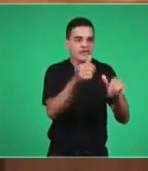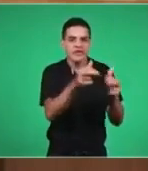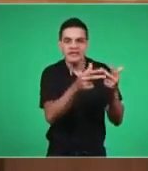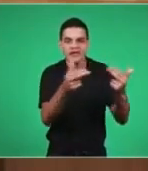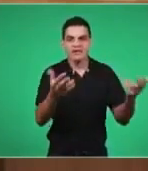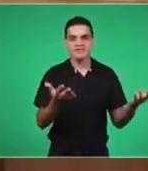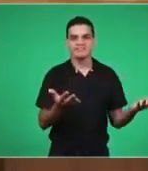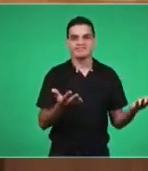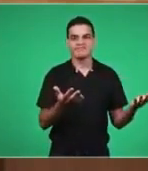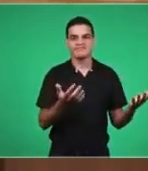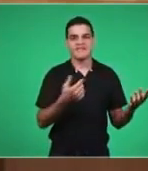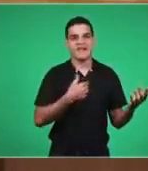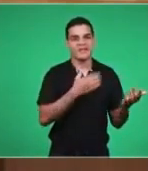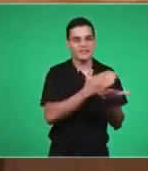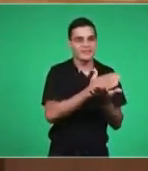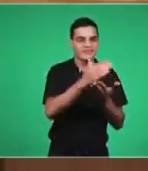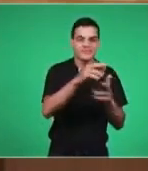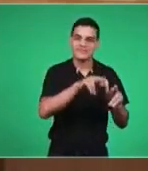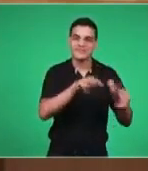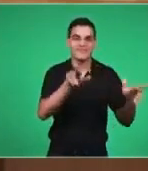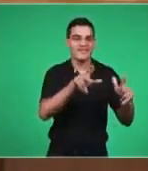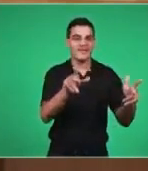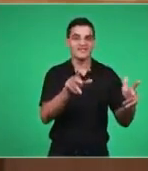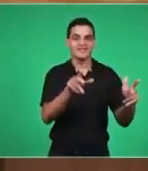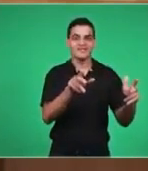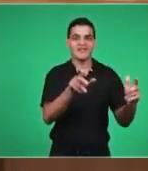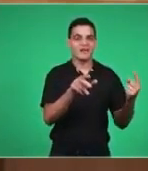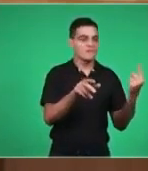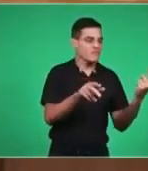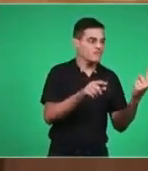the other laws of science say